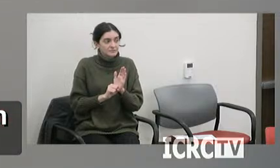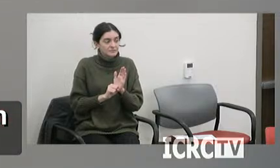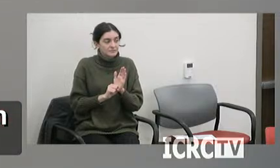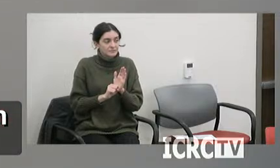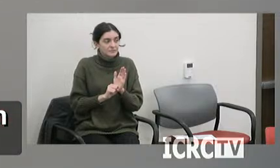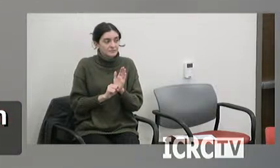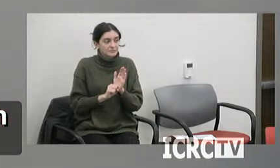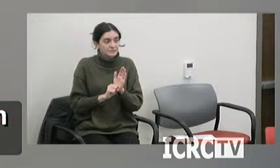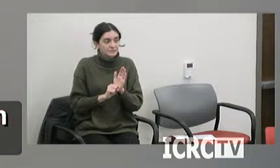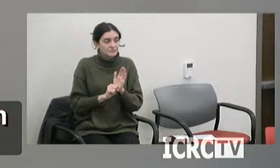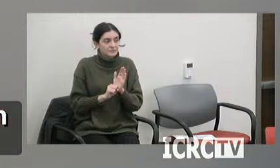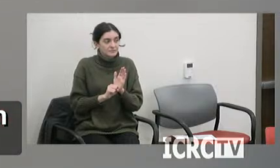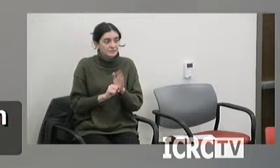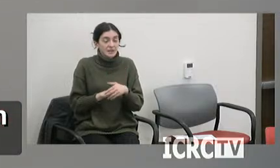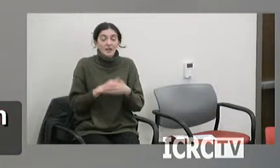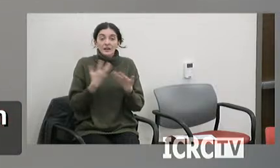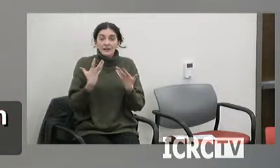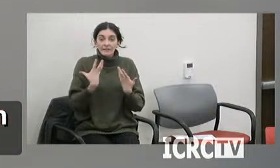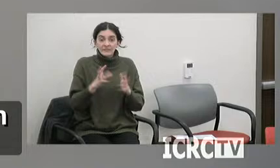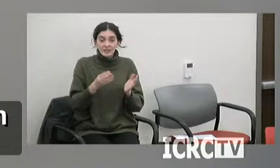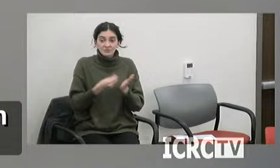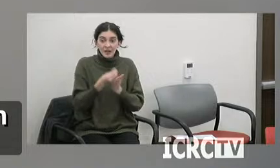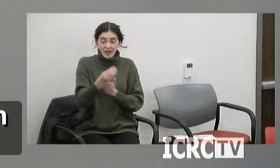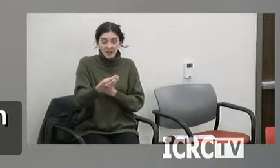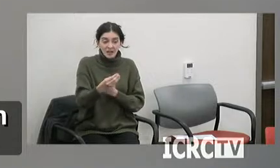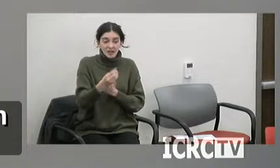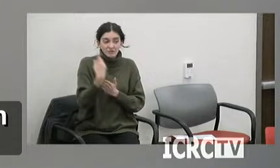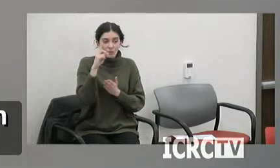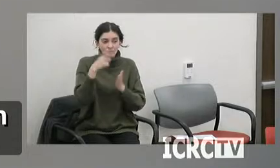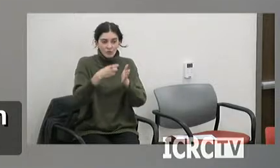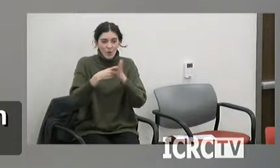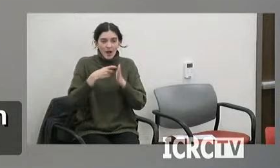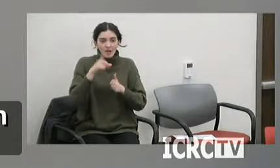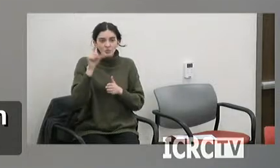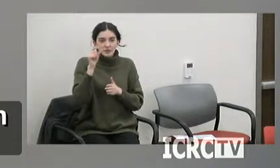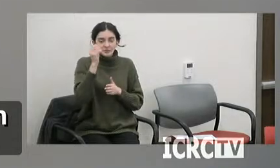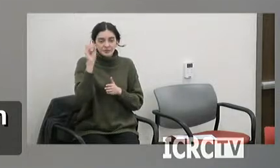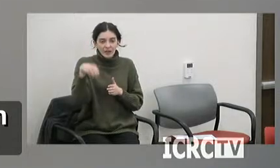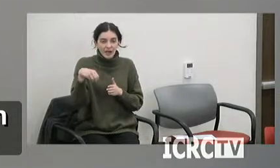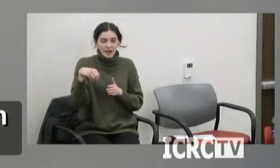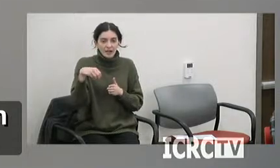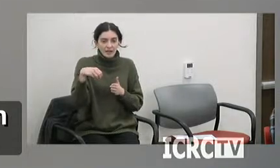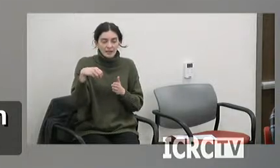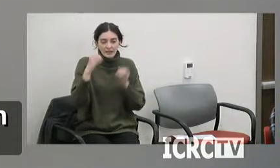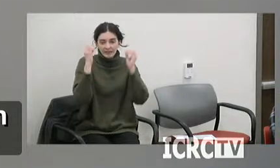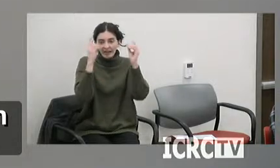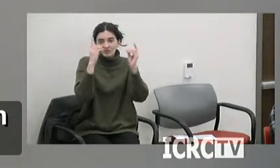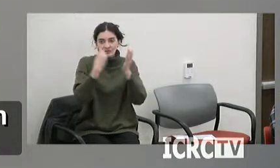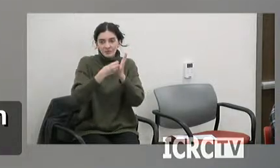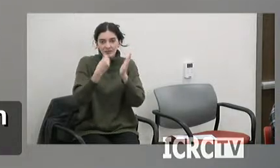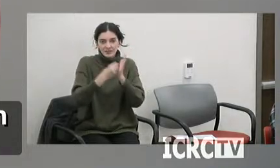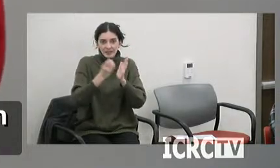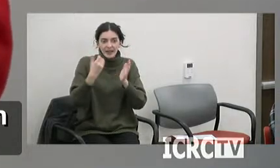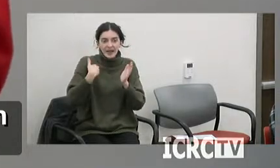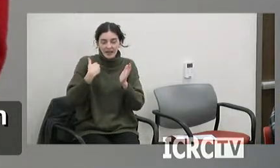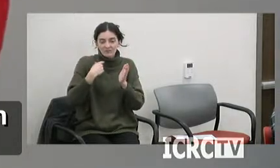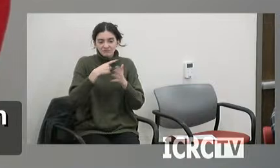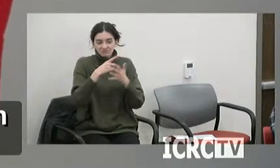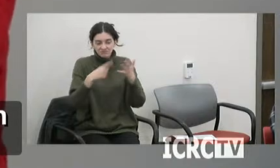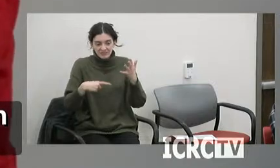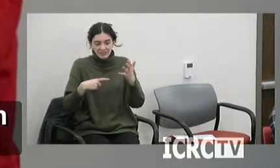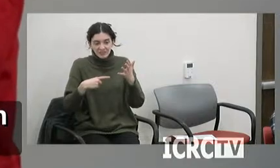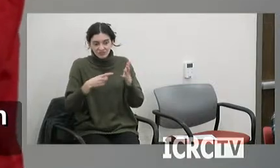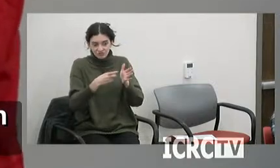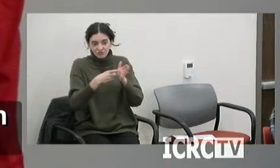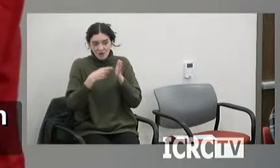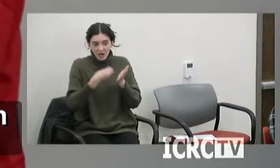to be spent on education, which were part of the federal ESSER funding that came in a few buckets. But we did do